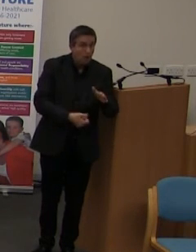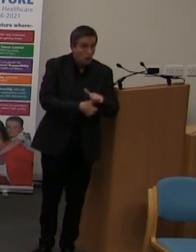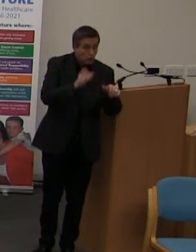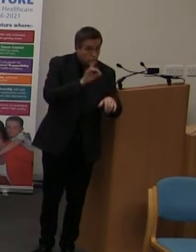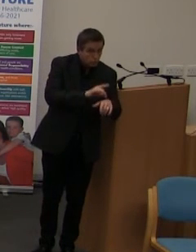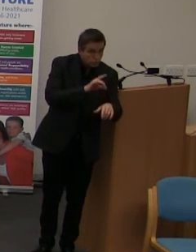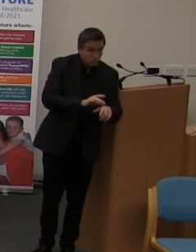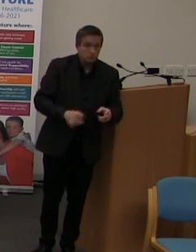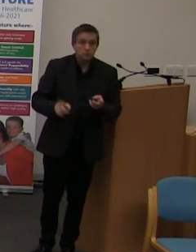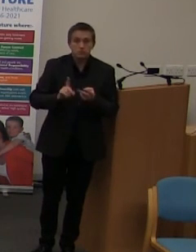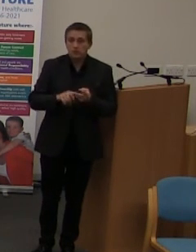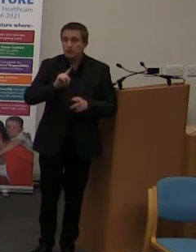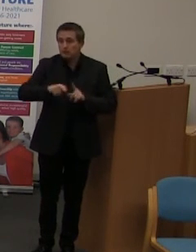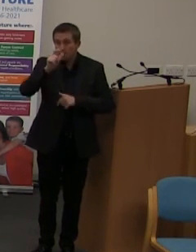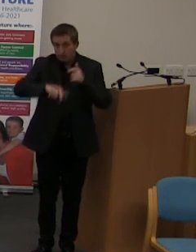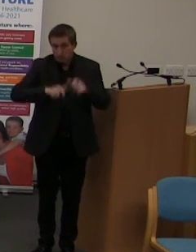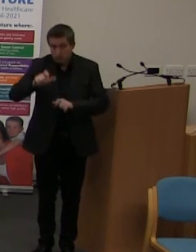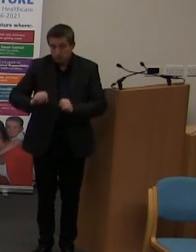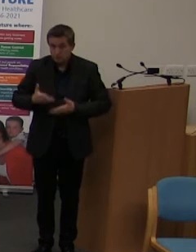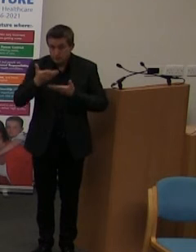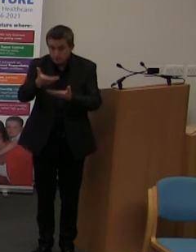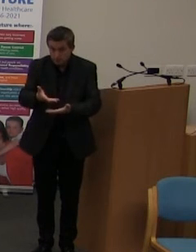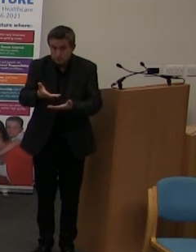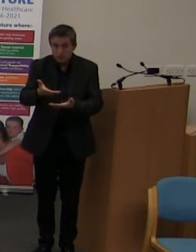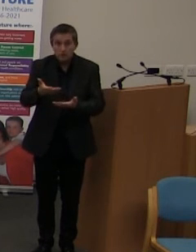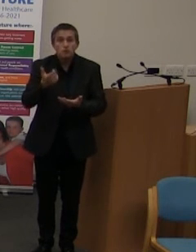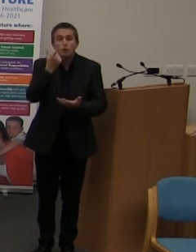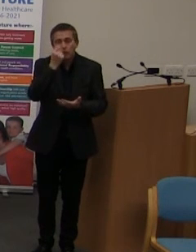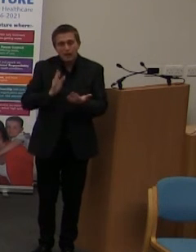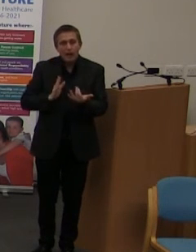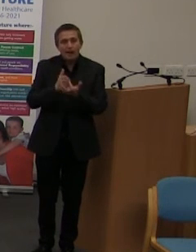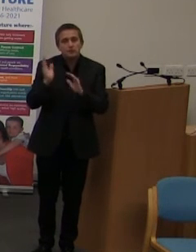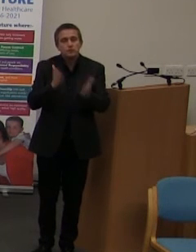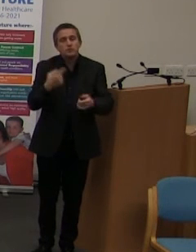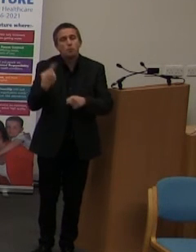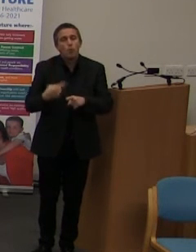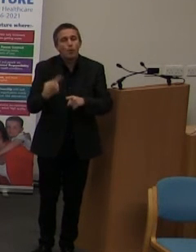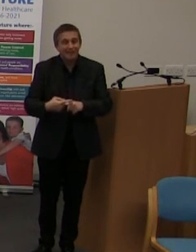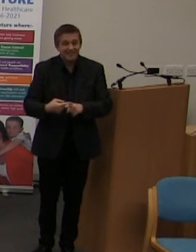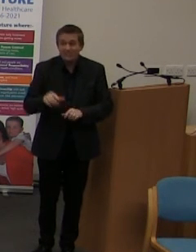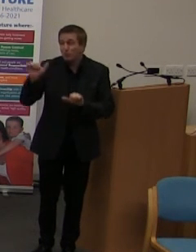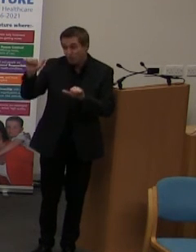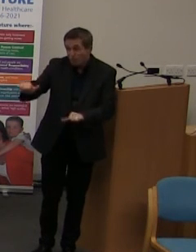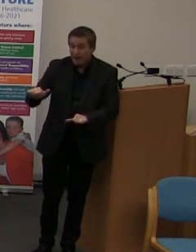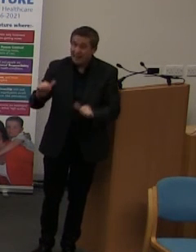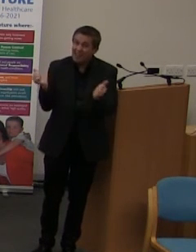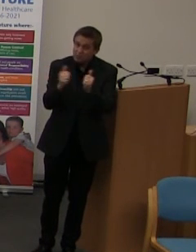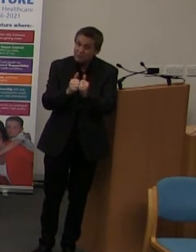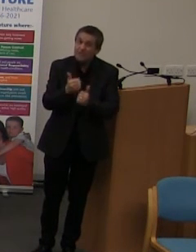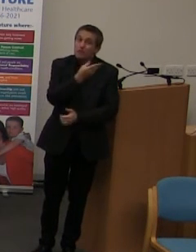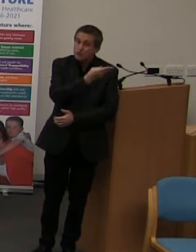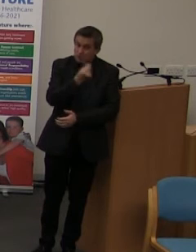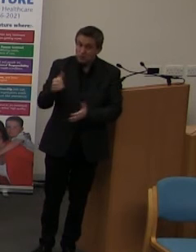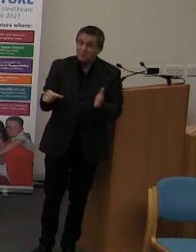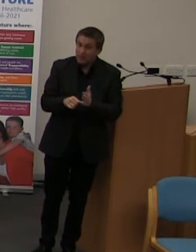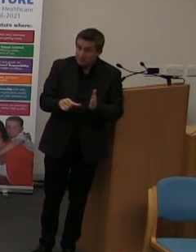in different roles and different people delivering services for patients more quickly. So you're right, we have got some challenges around that, but I would assure you we are